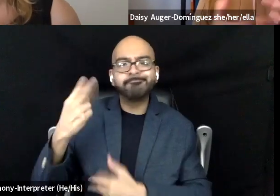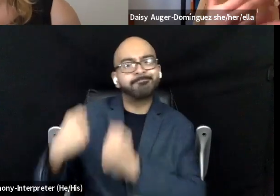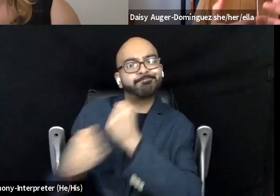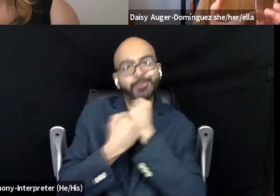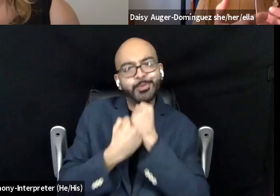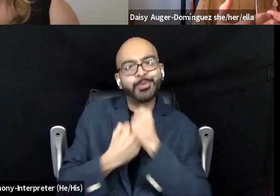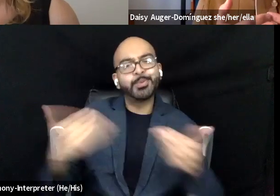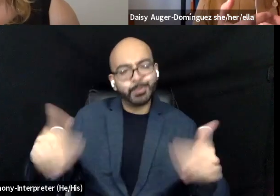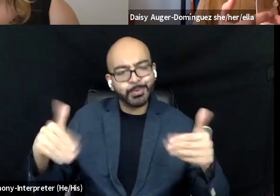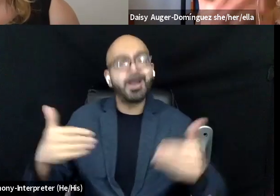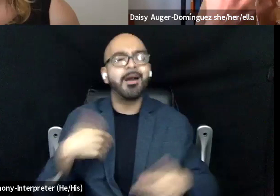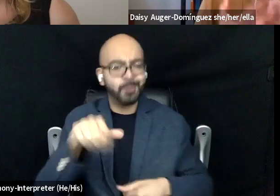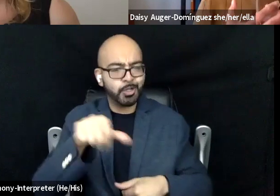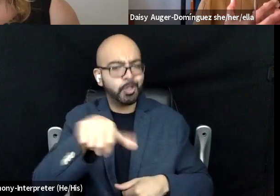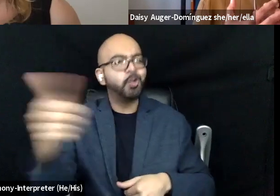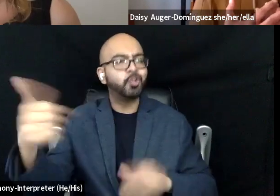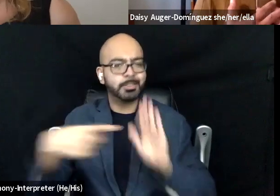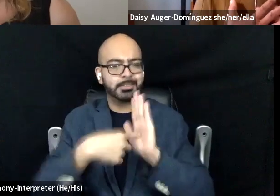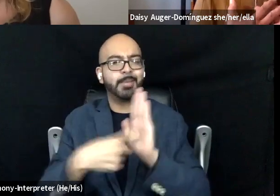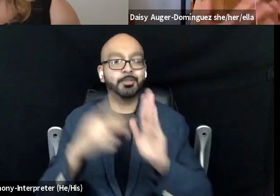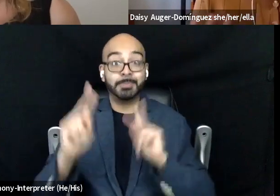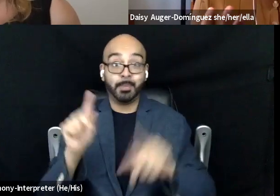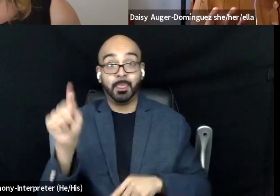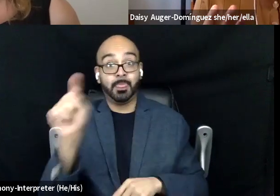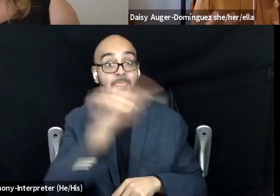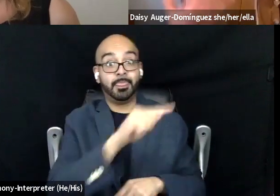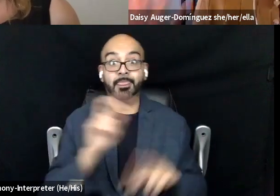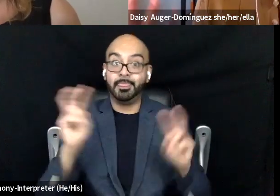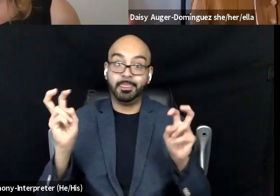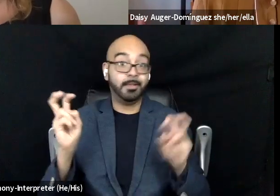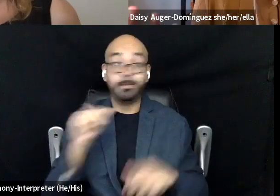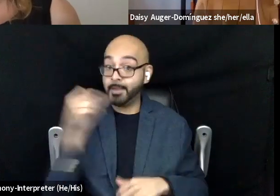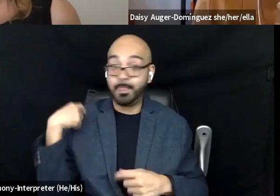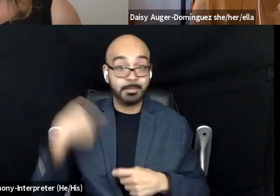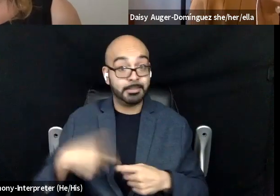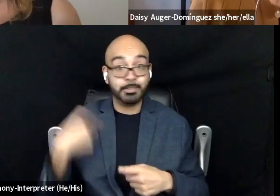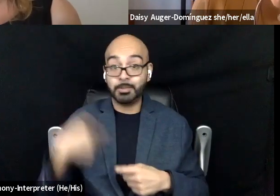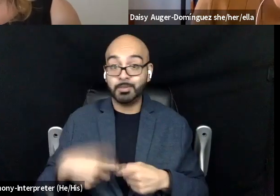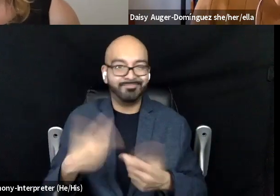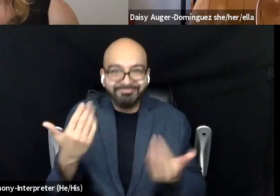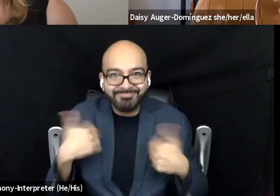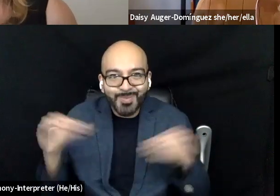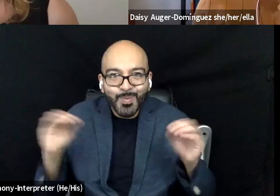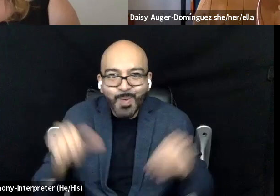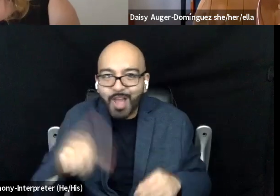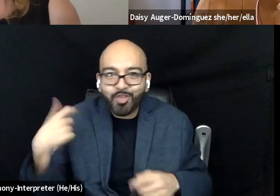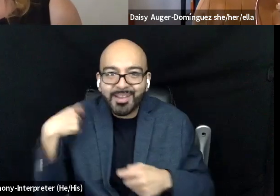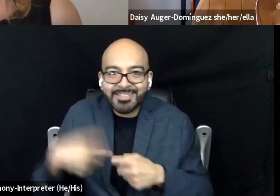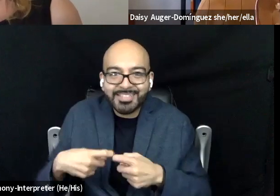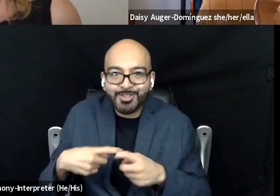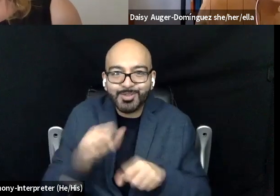other examples of folks like that that were not, frankly, that were not Latinos, because I didn't have any other Latinos around me,